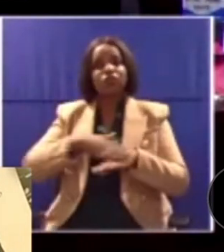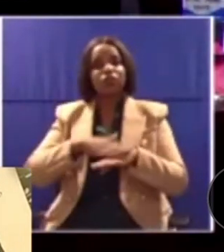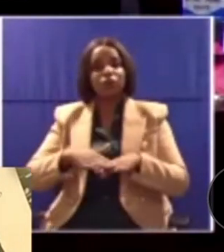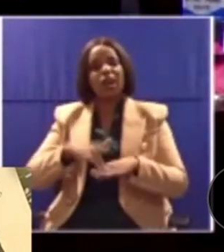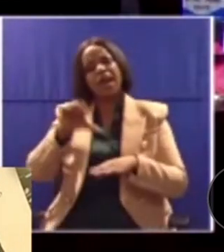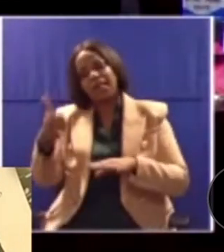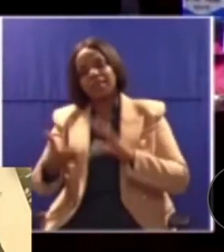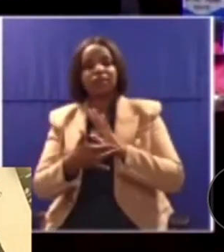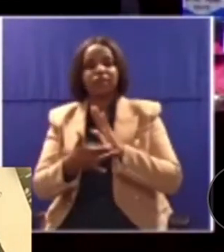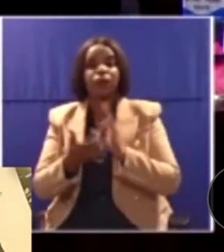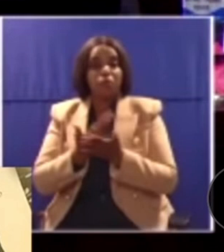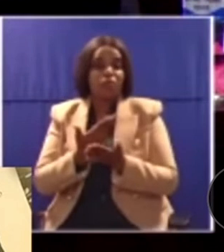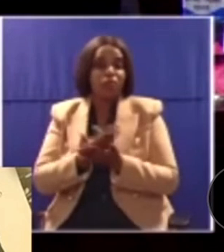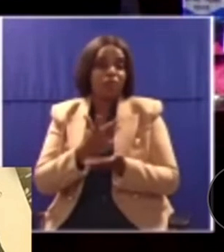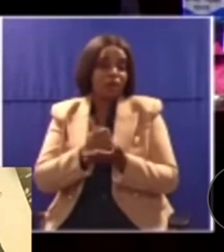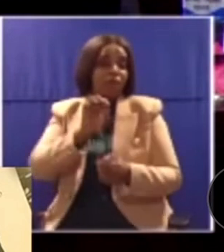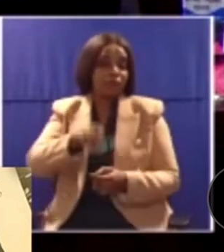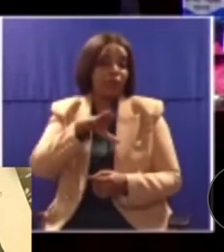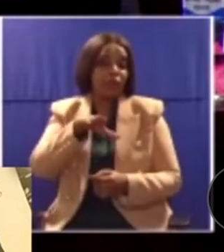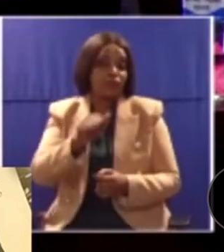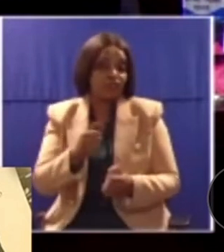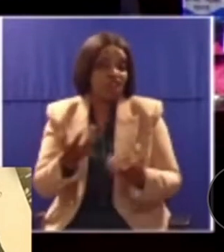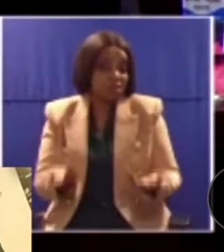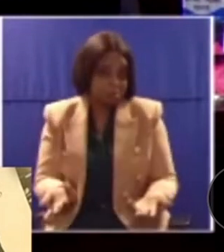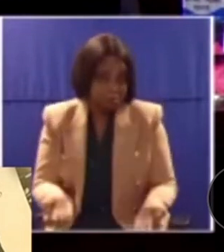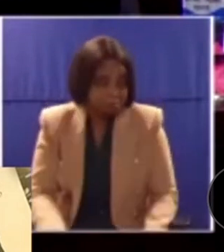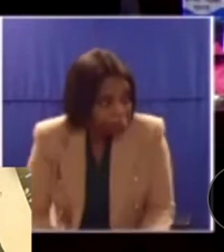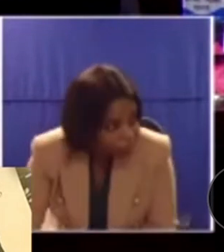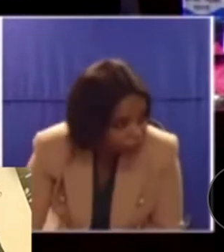the benefit of South Africa, as